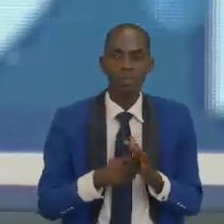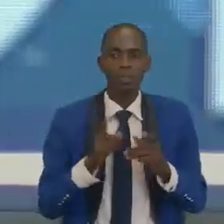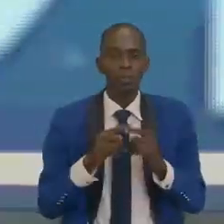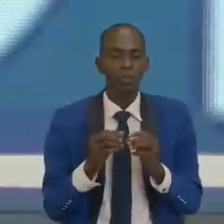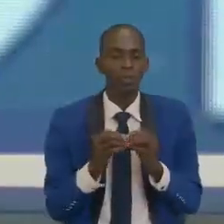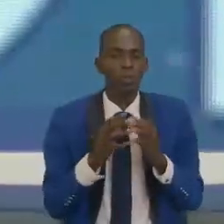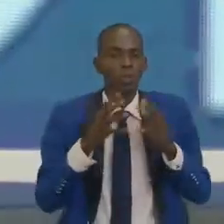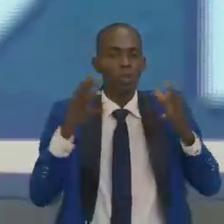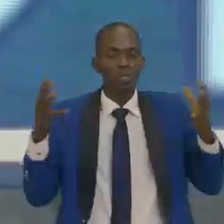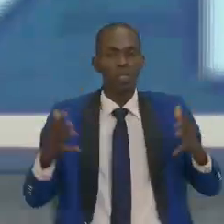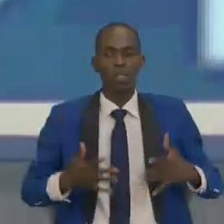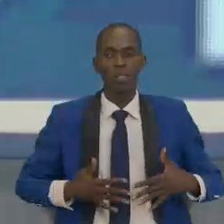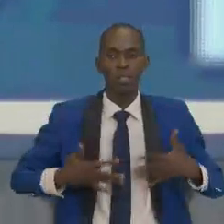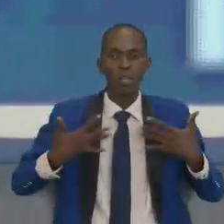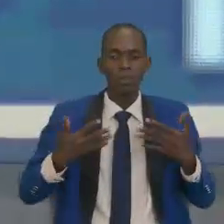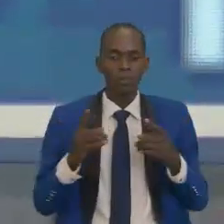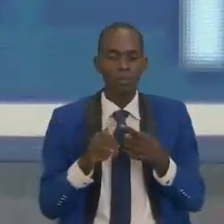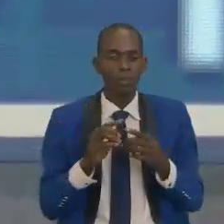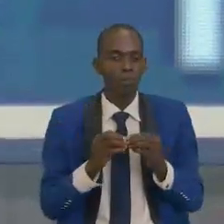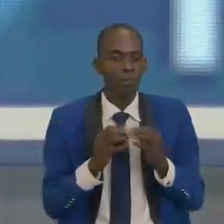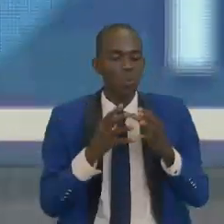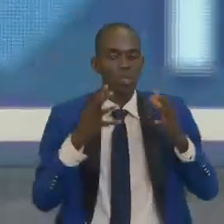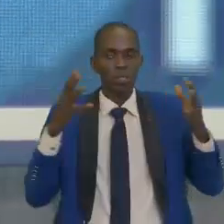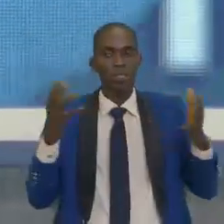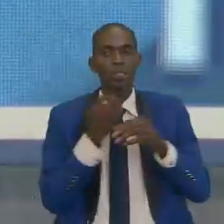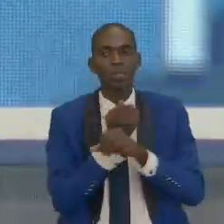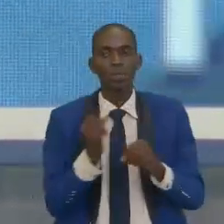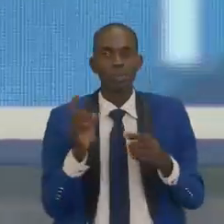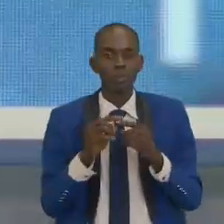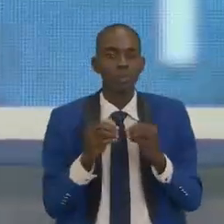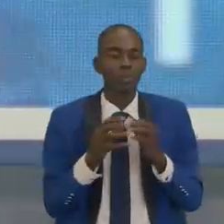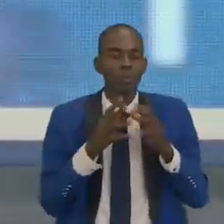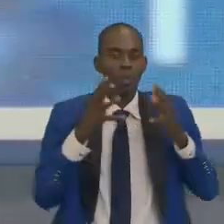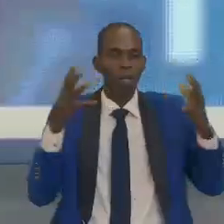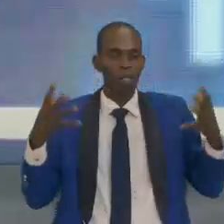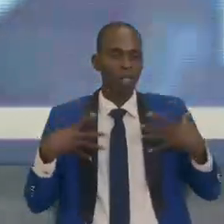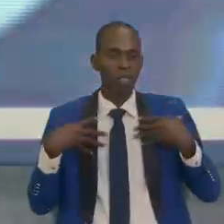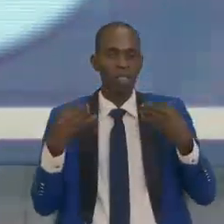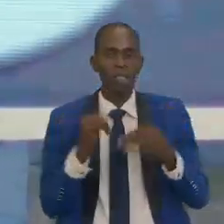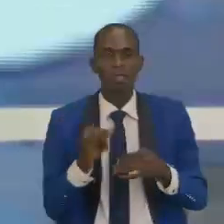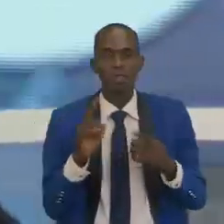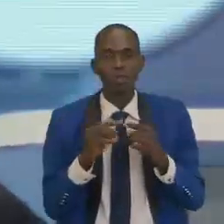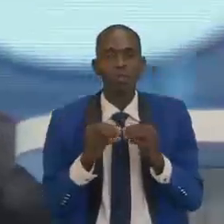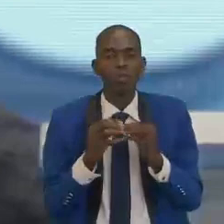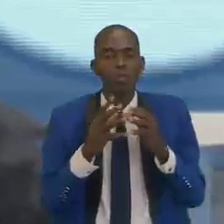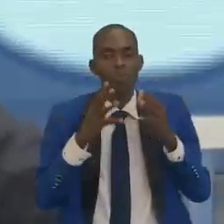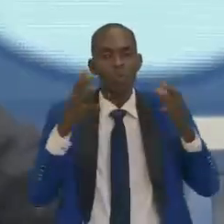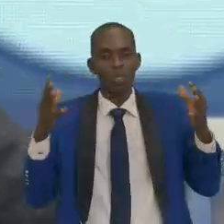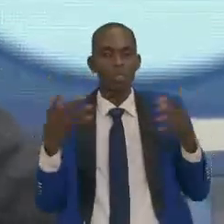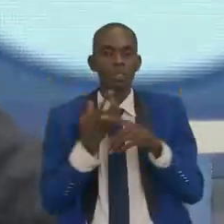life, abundant salvation, abundant healing, abundant